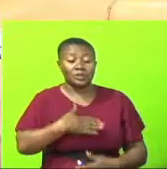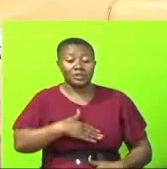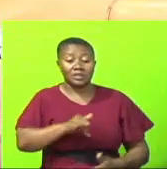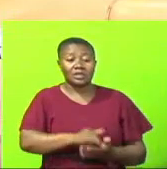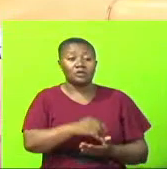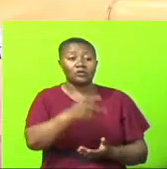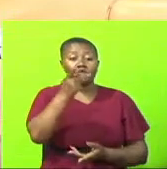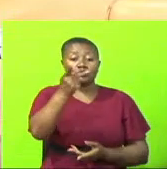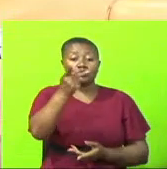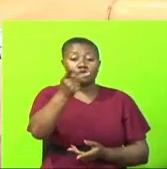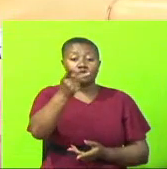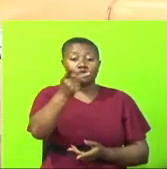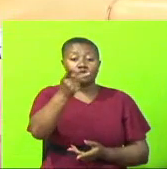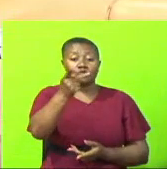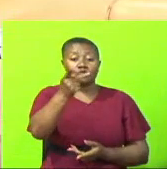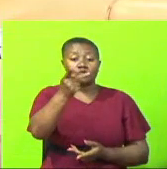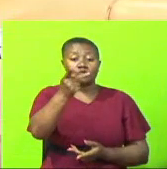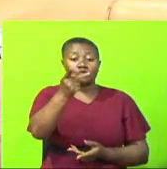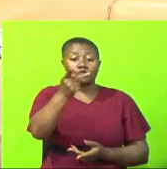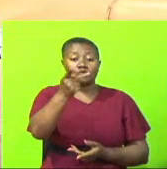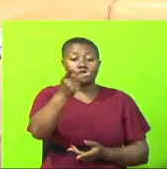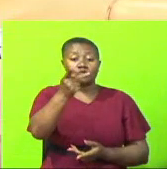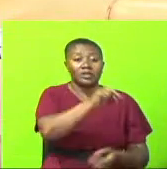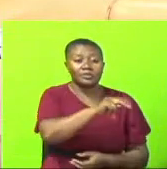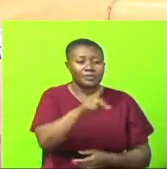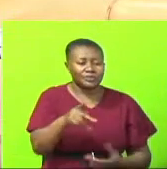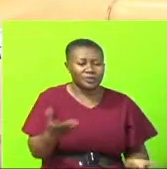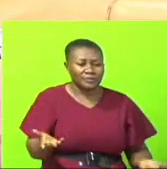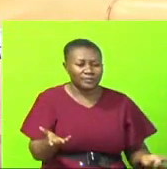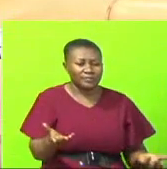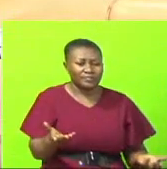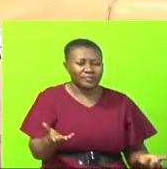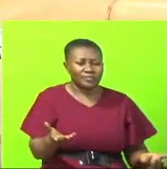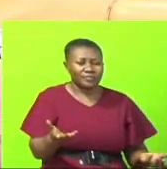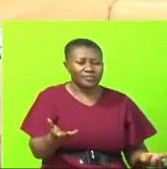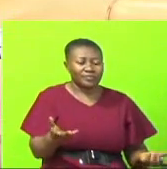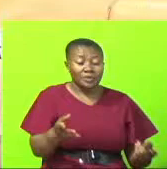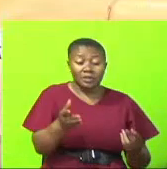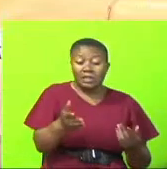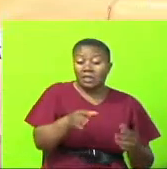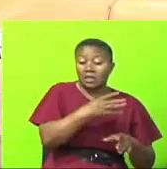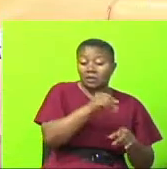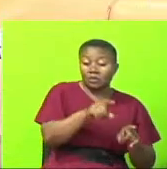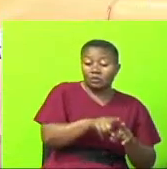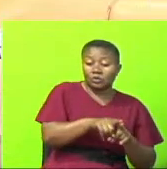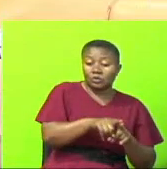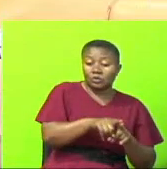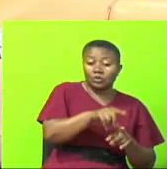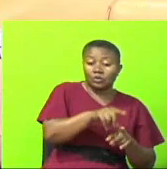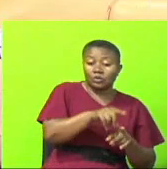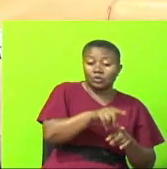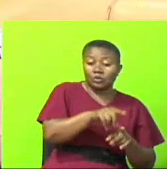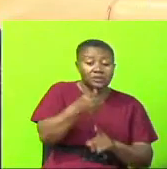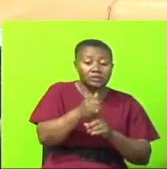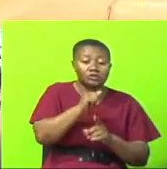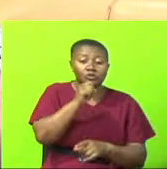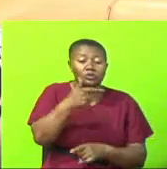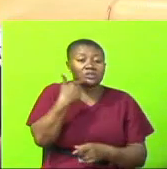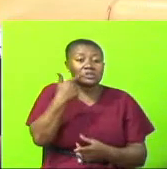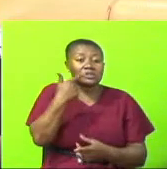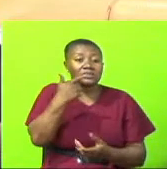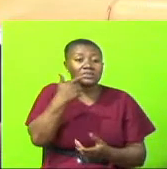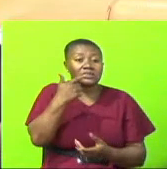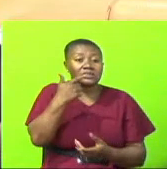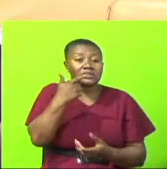are no longer members of its party. Neither has the New Patriotic Party told anybody that Honorable Esiama's situation